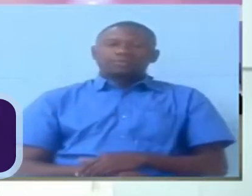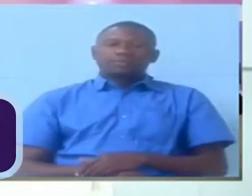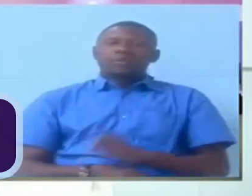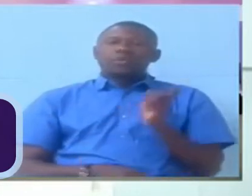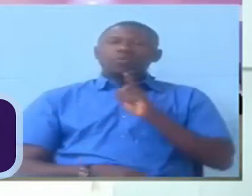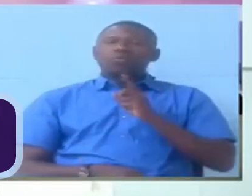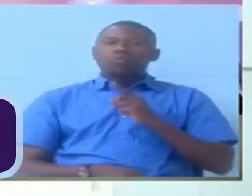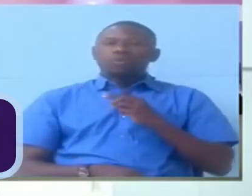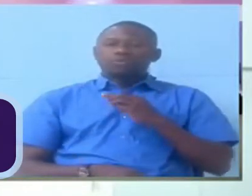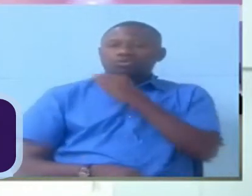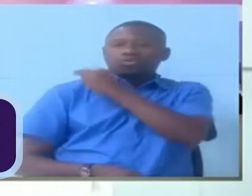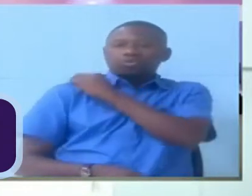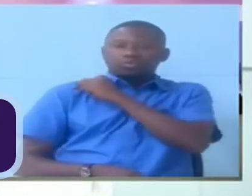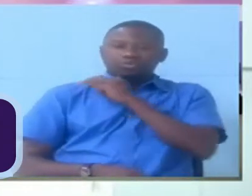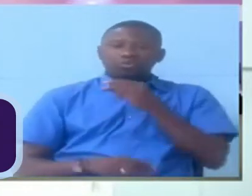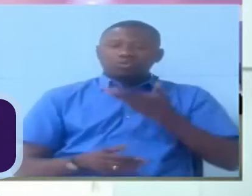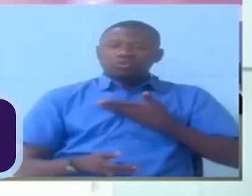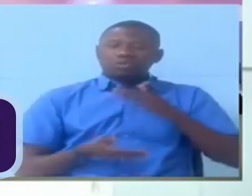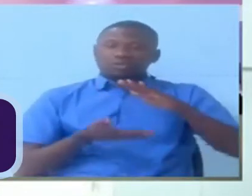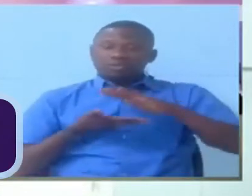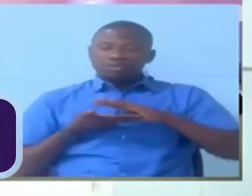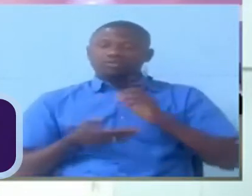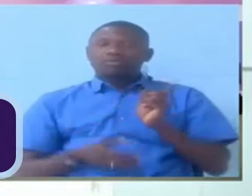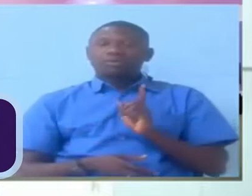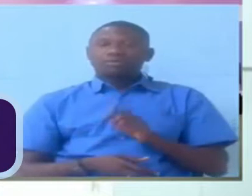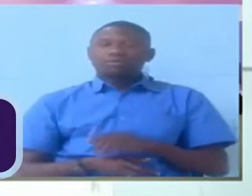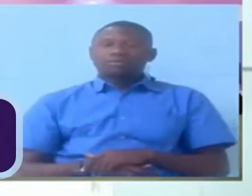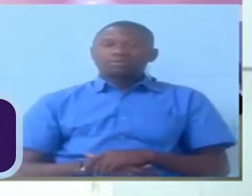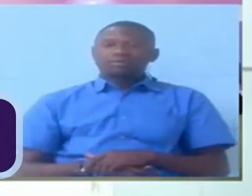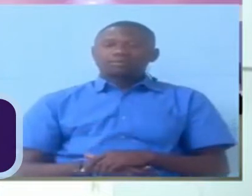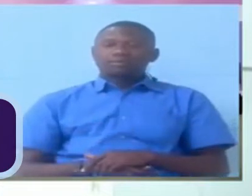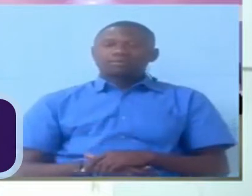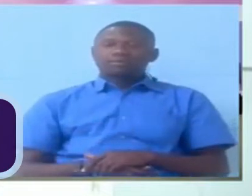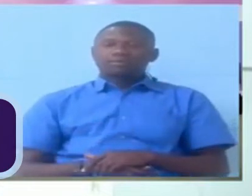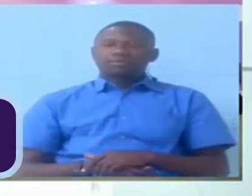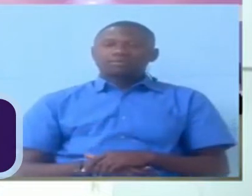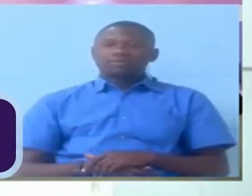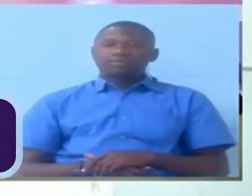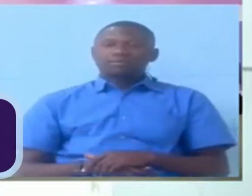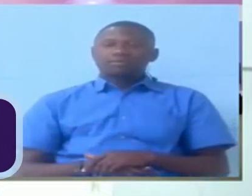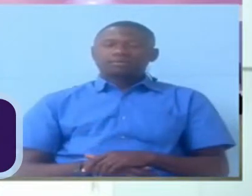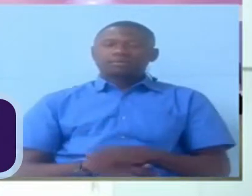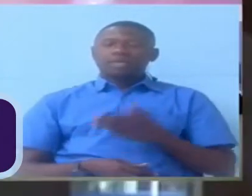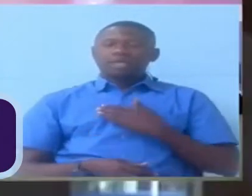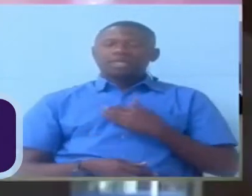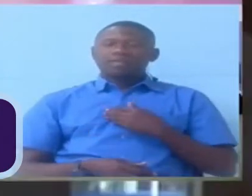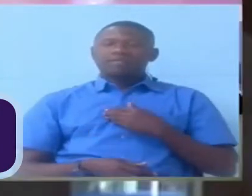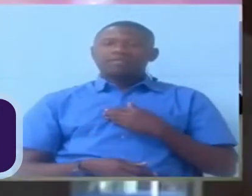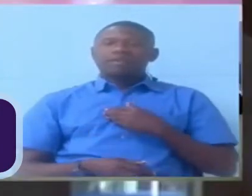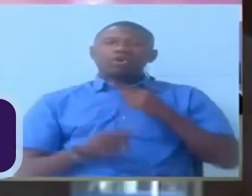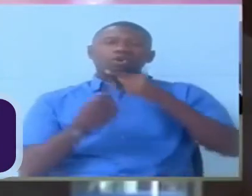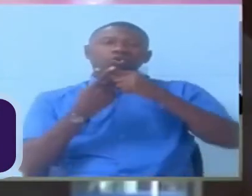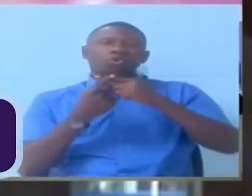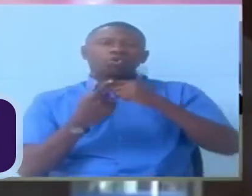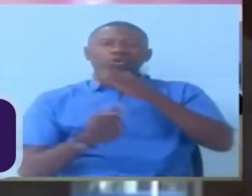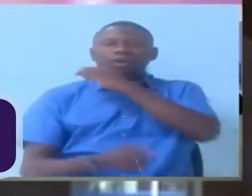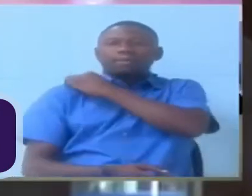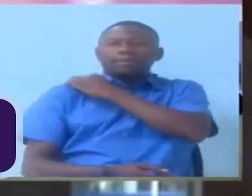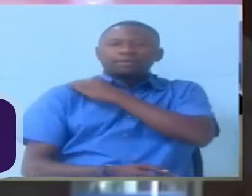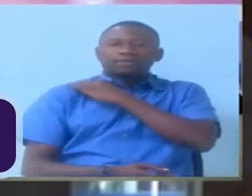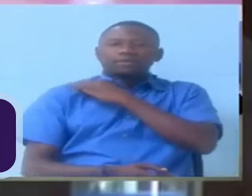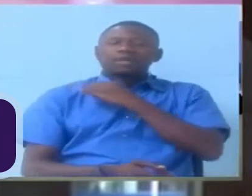Kato itele ka sojaru la kulu no masata ke topoto. Then sergeant major wouldn't not